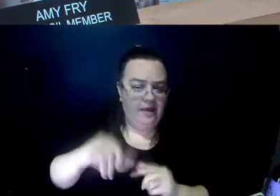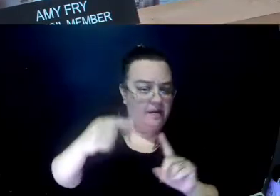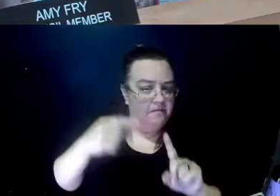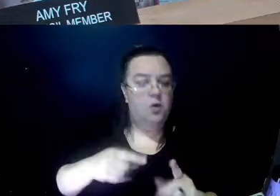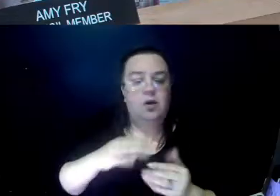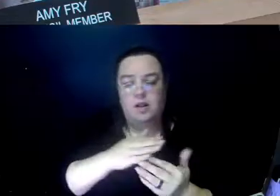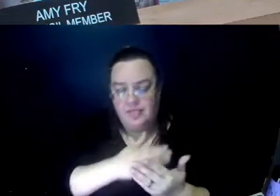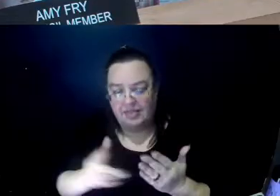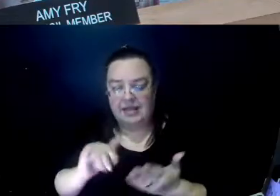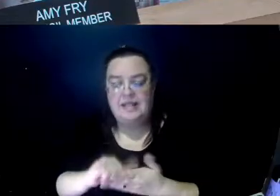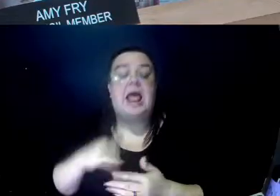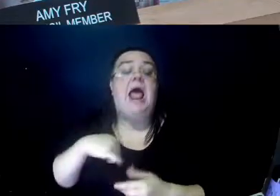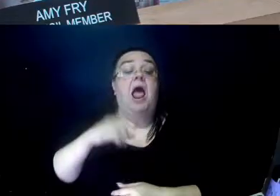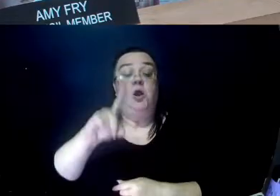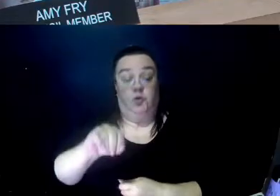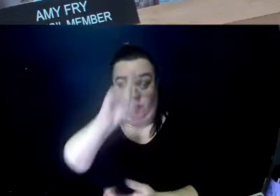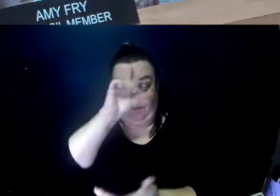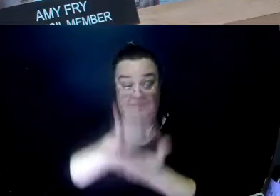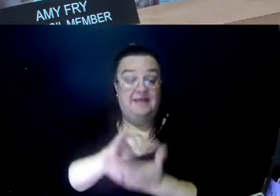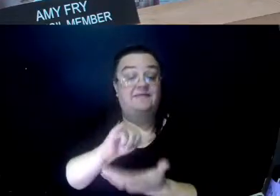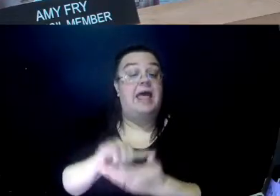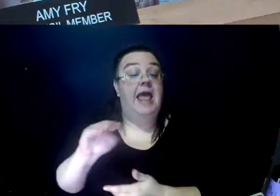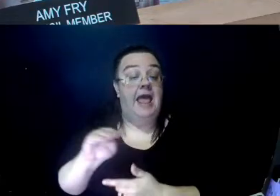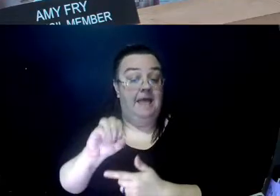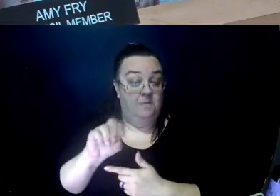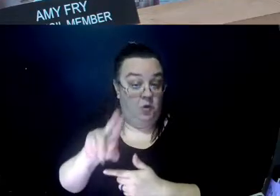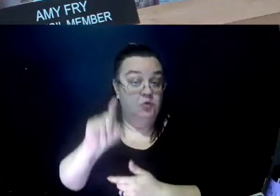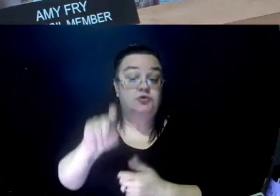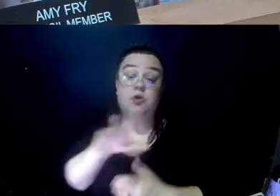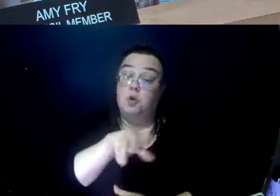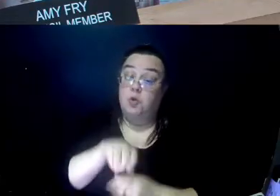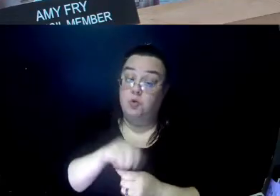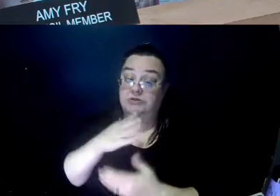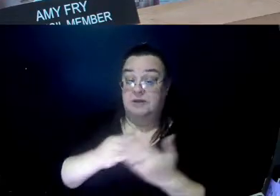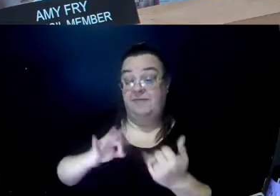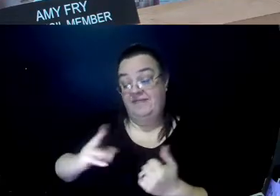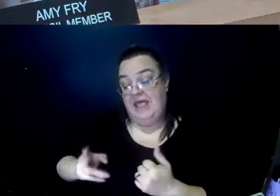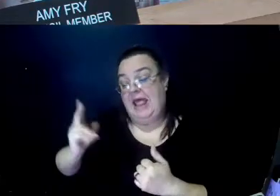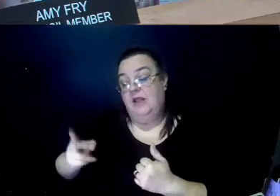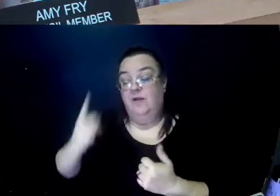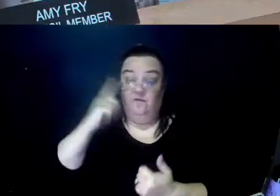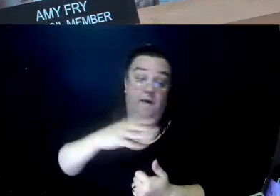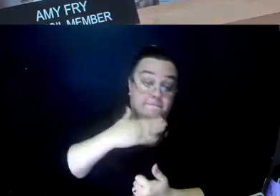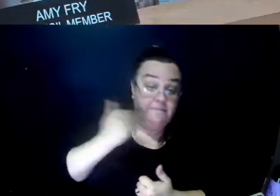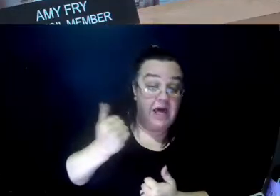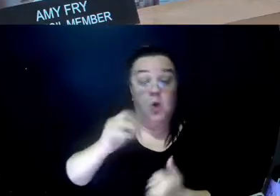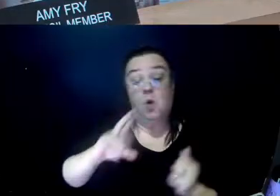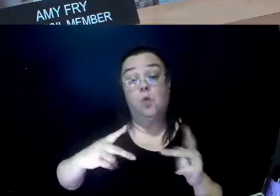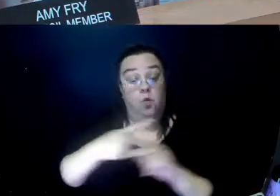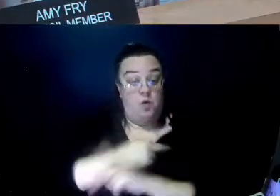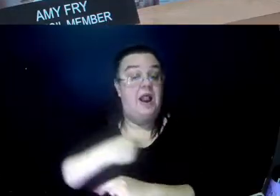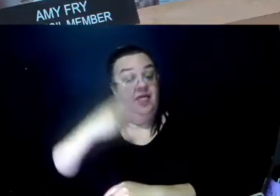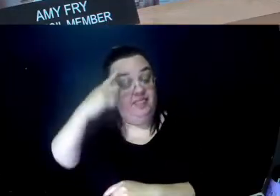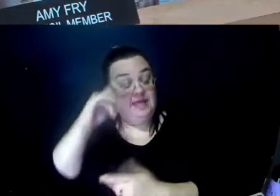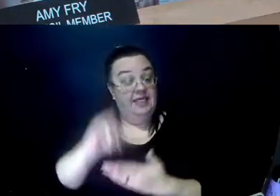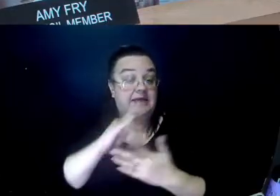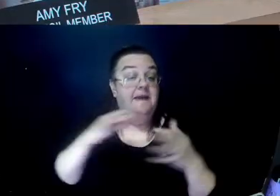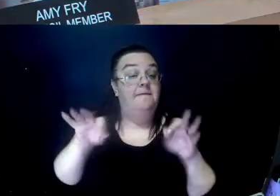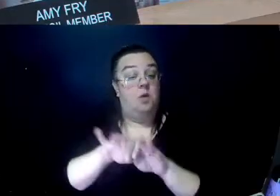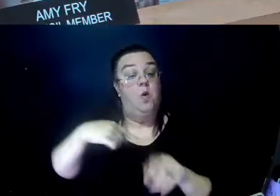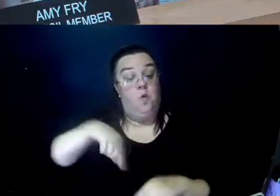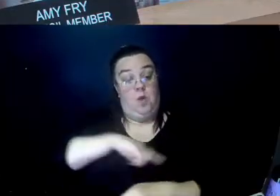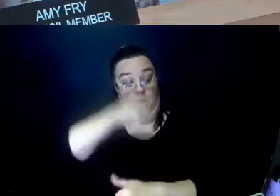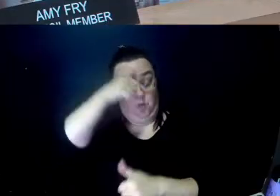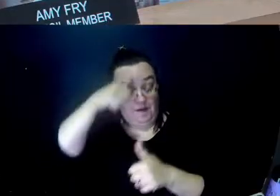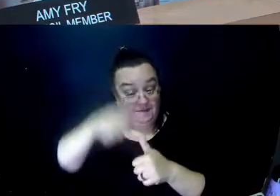I do think that this MOU should include some of that history, for better or for worse. I think that it's important we remember what the history is,